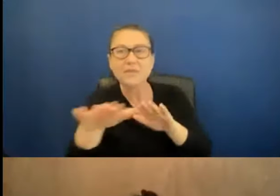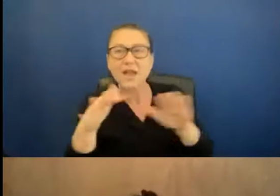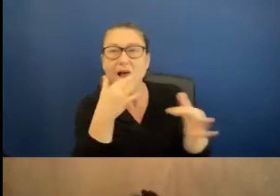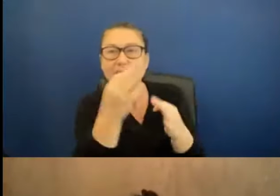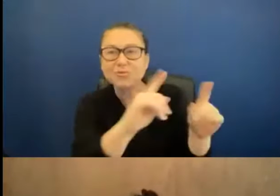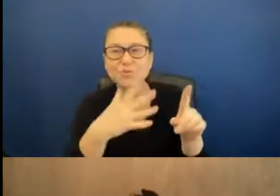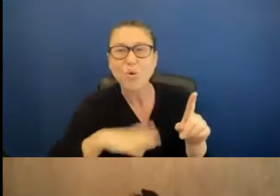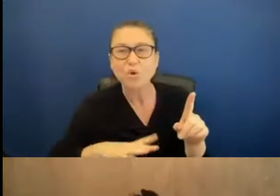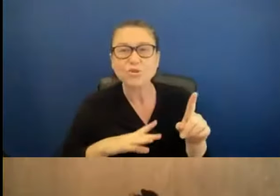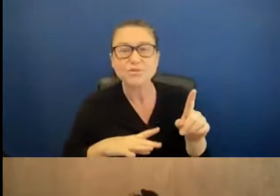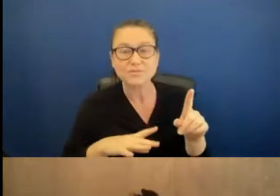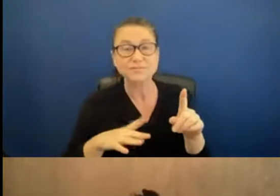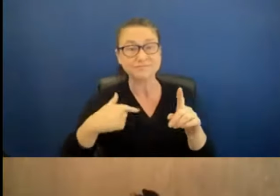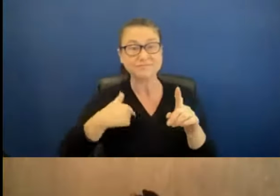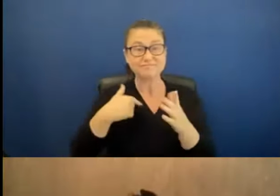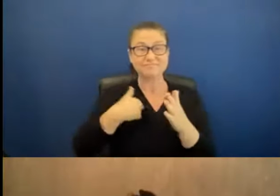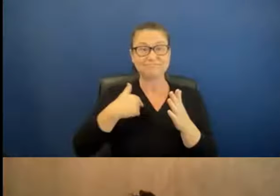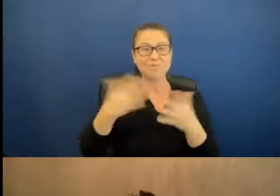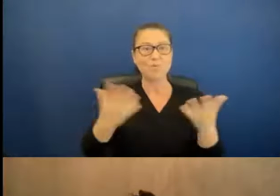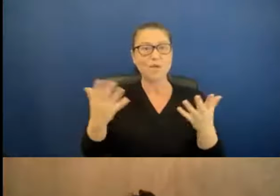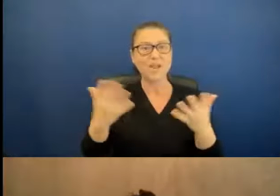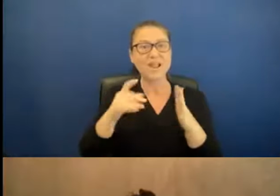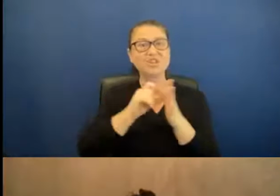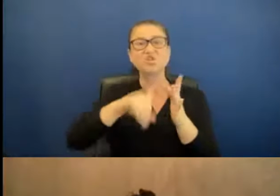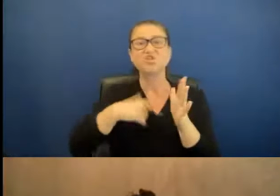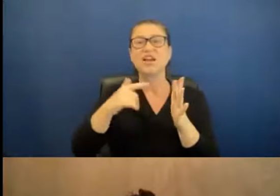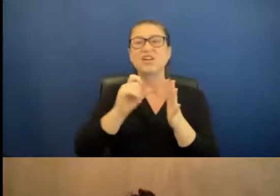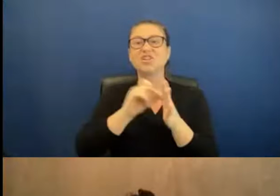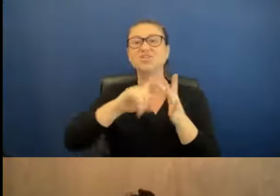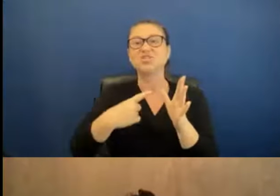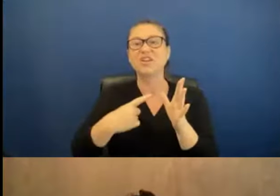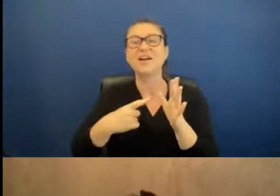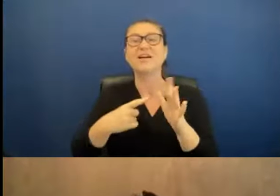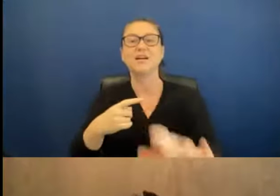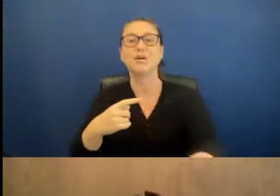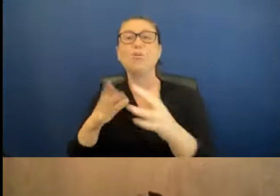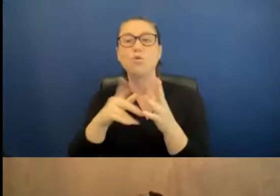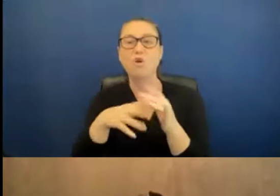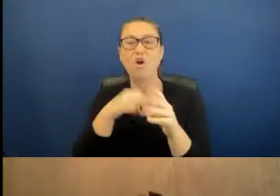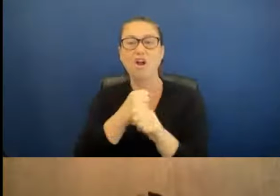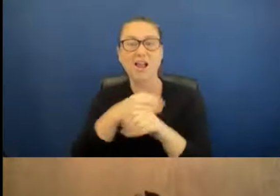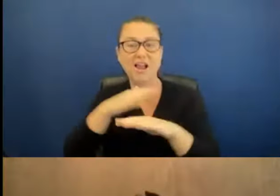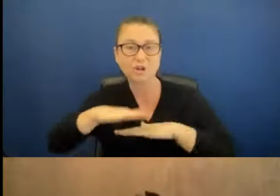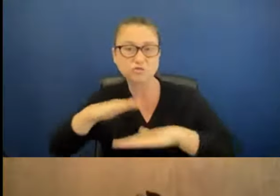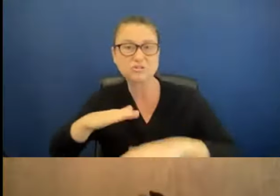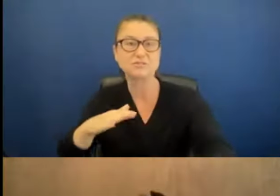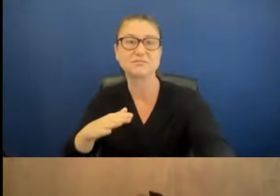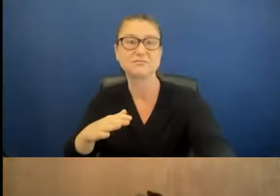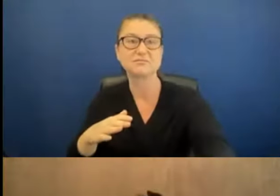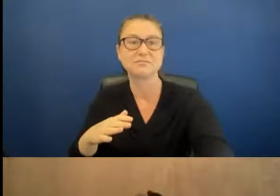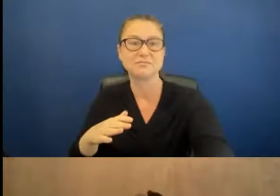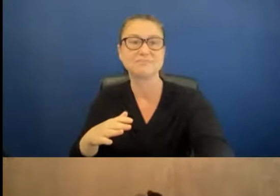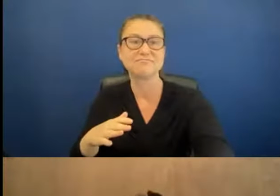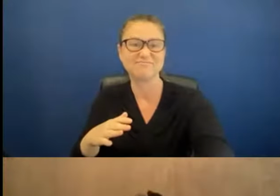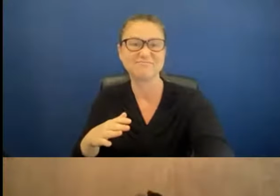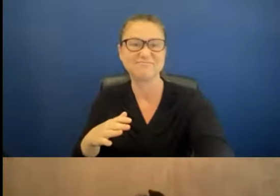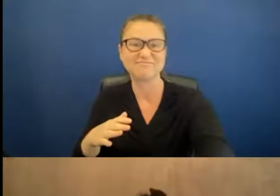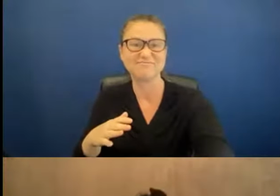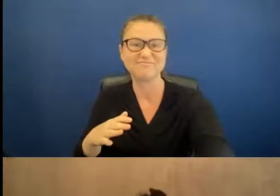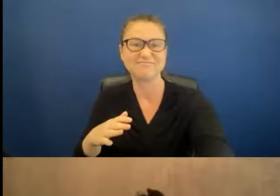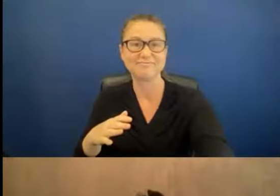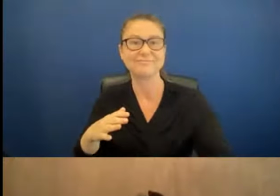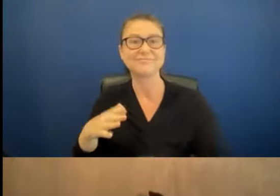today from Jajorang Country and Clunes, which is, yeah, I was just thinking before about